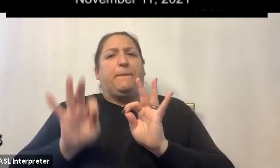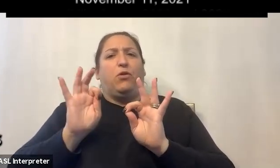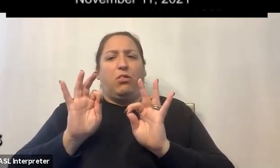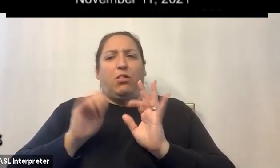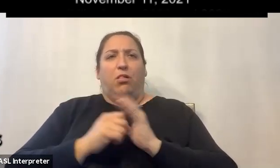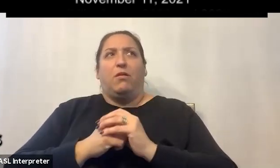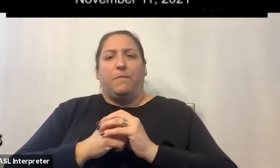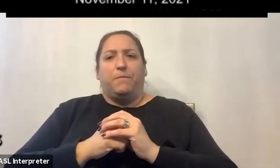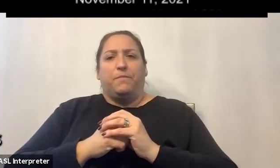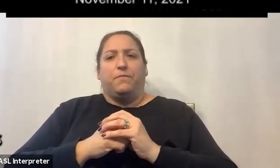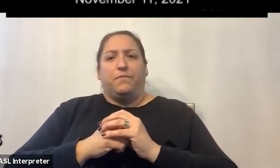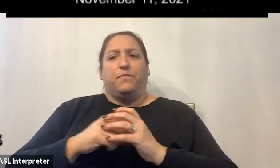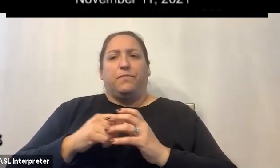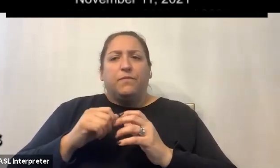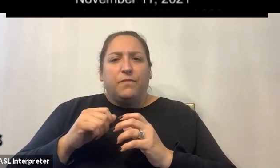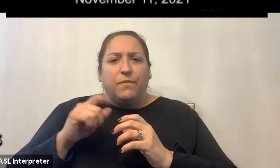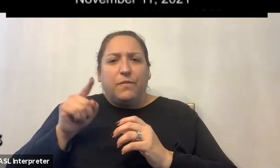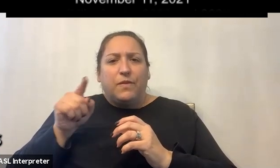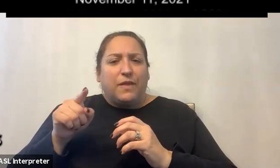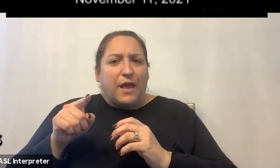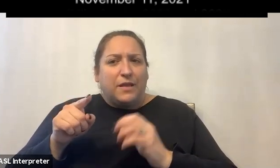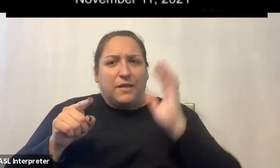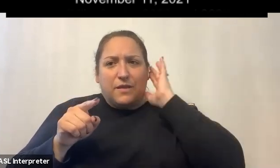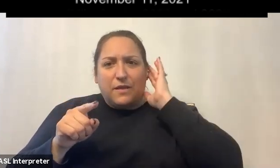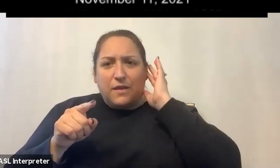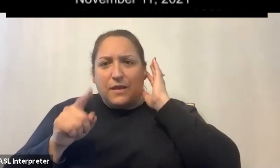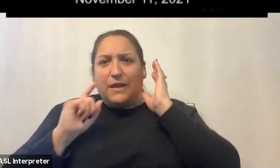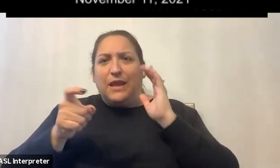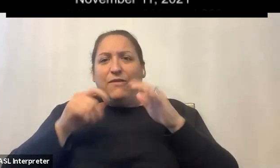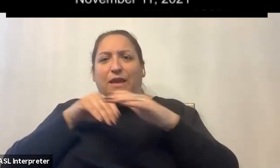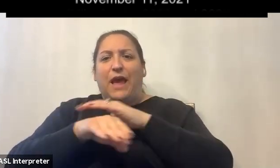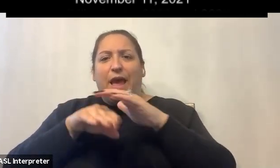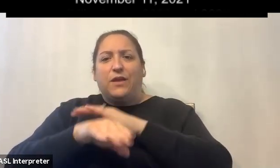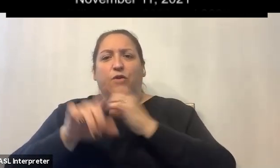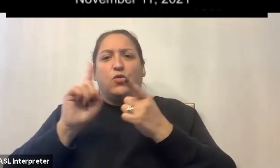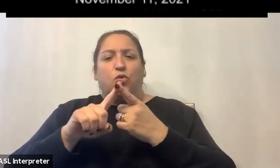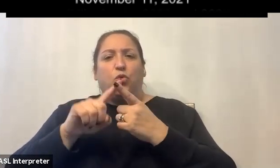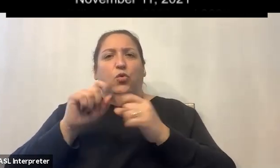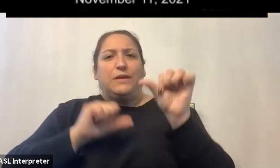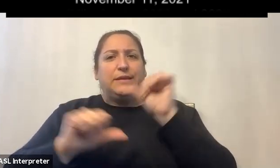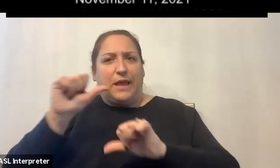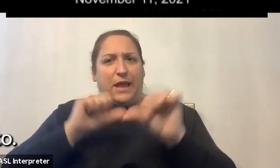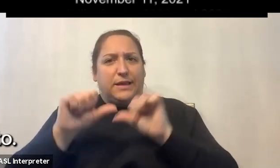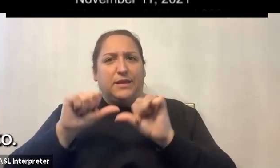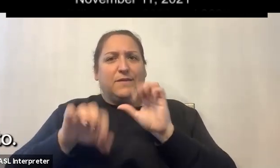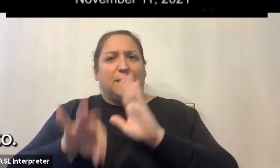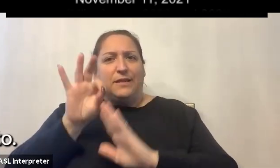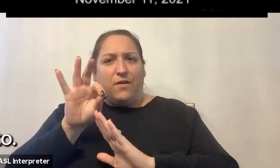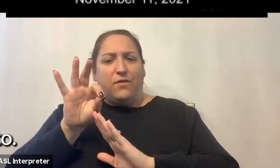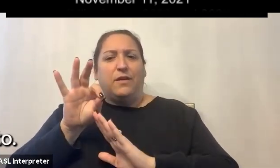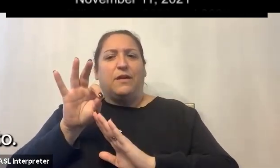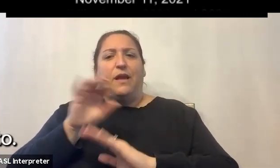the beneficiation or giving access to scientific discoveries